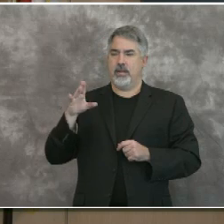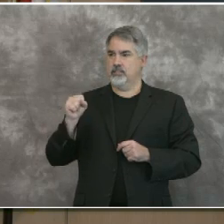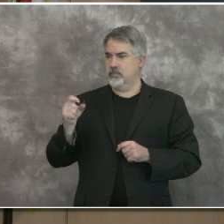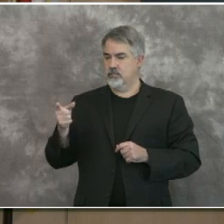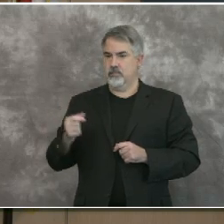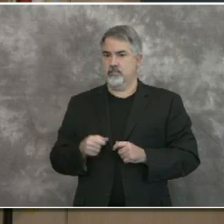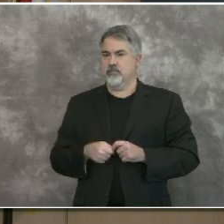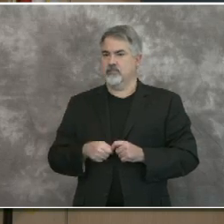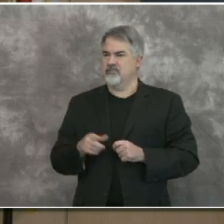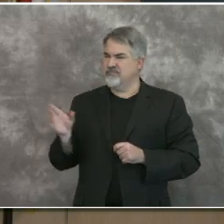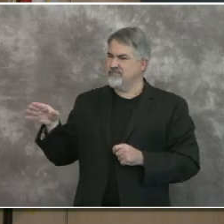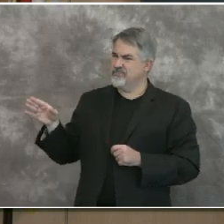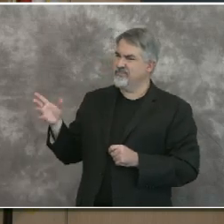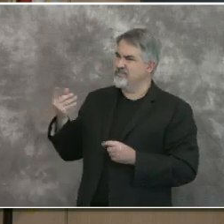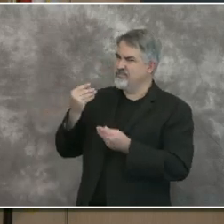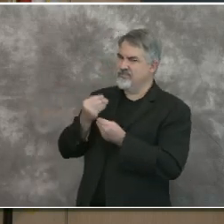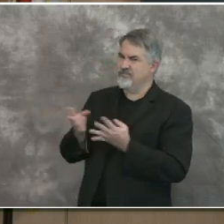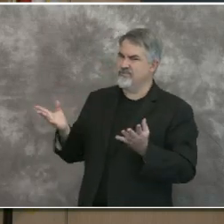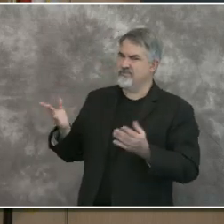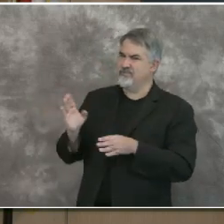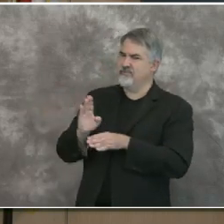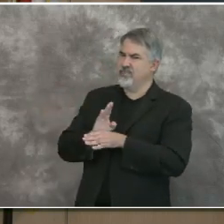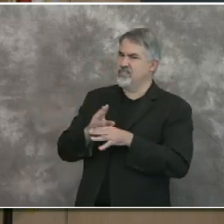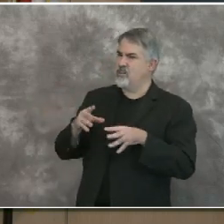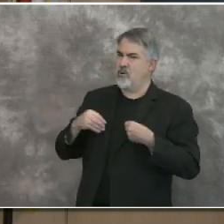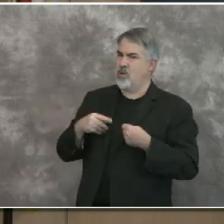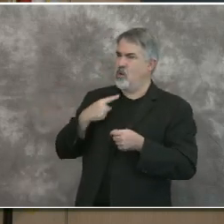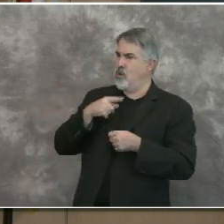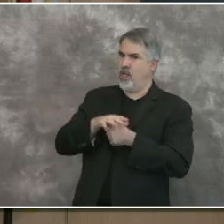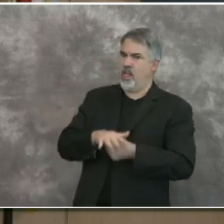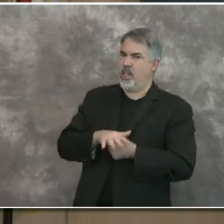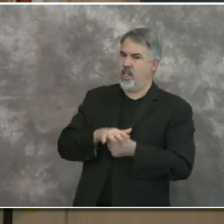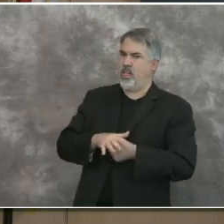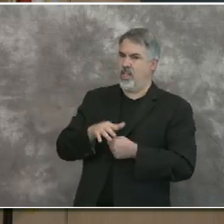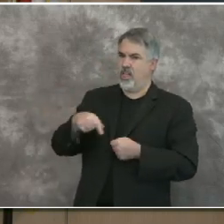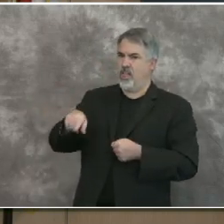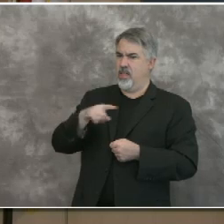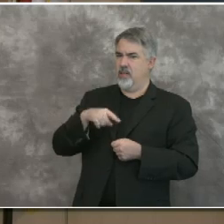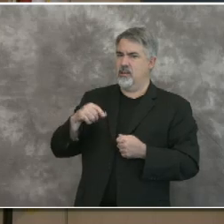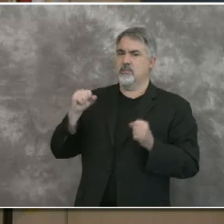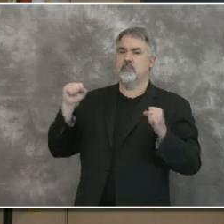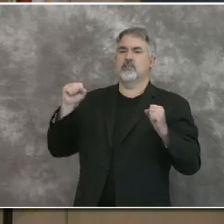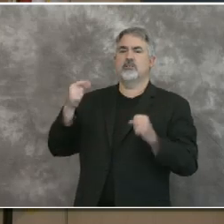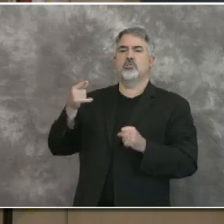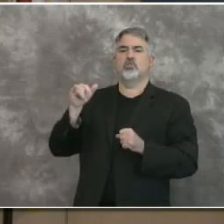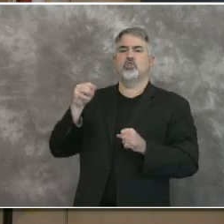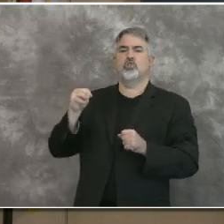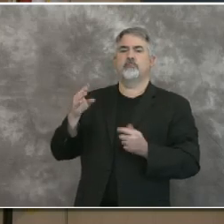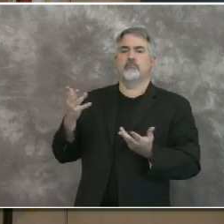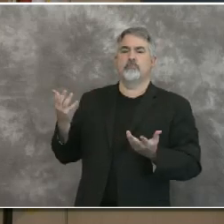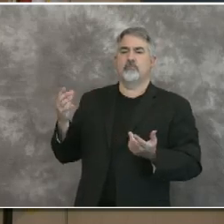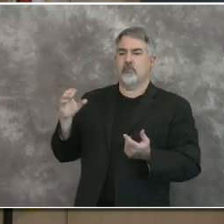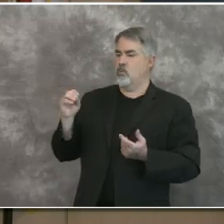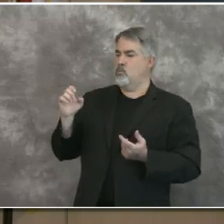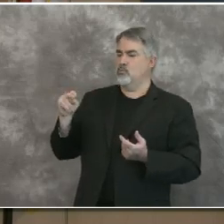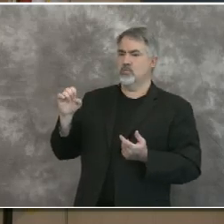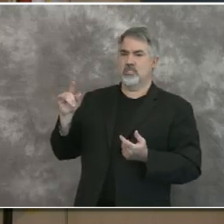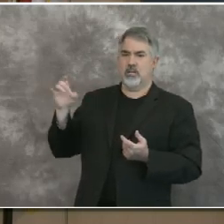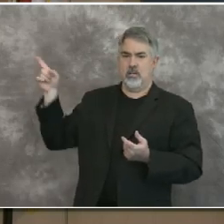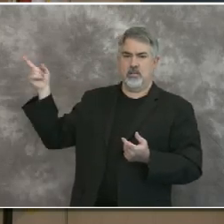now, and some, in the case of a gym owner up in Oceanside, are reopening and facing penalties for it because they say they just can't wait any